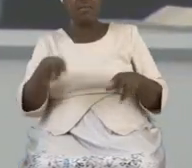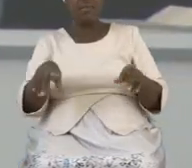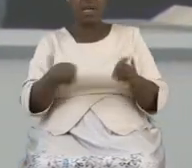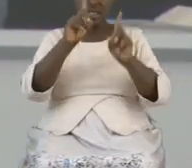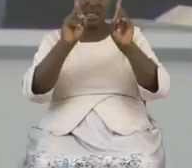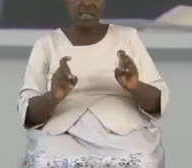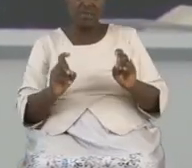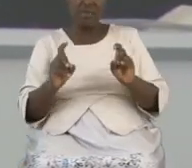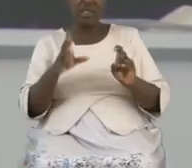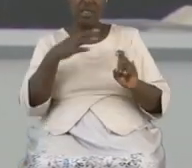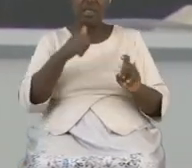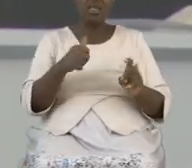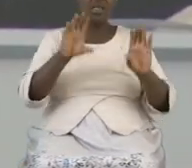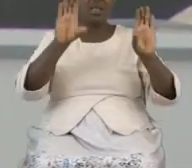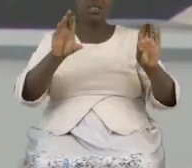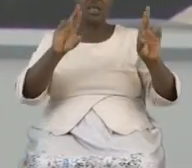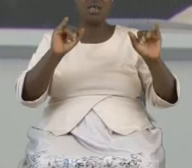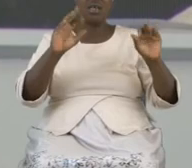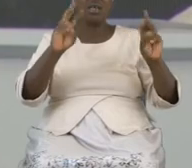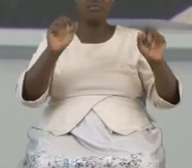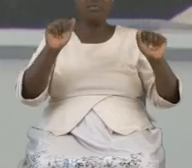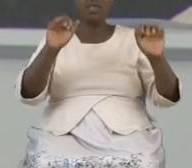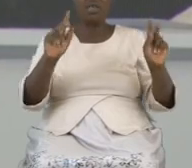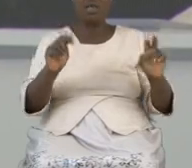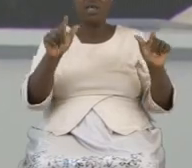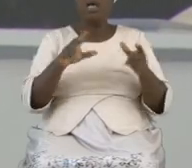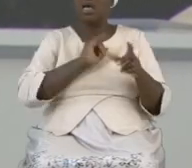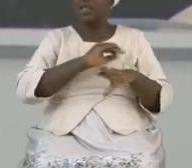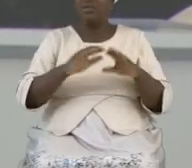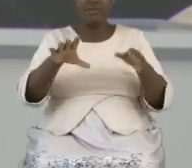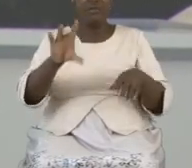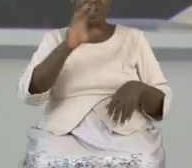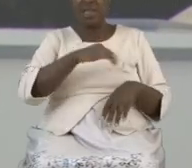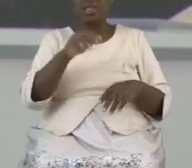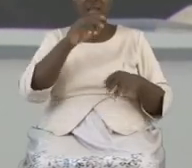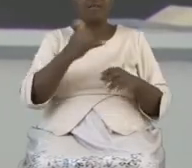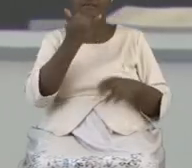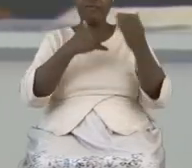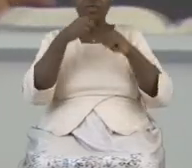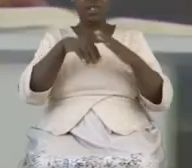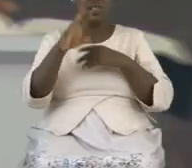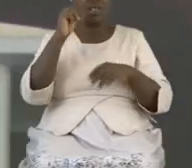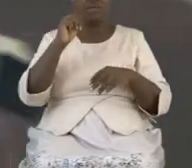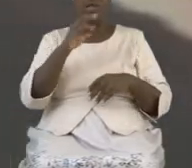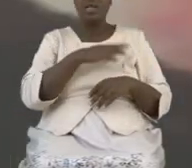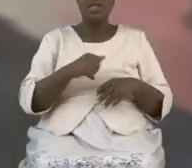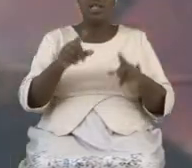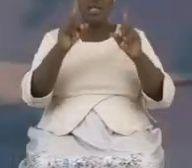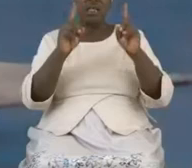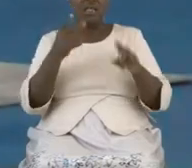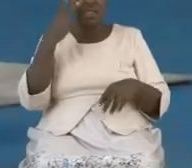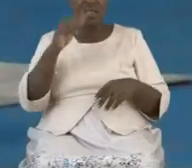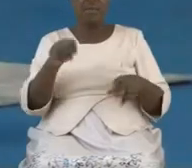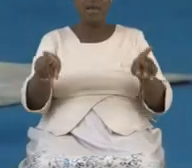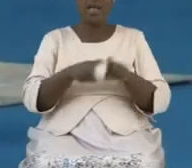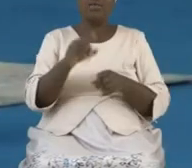criminal. I find no fault in him. They examine him as somebody that did